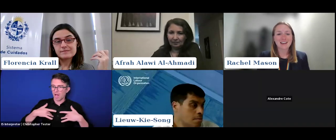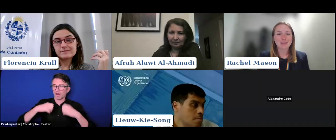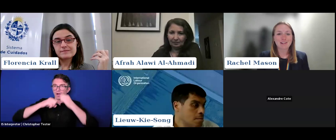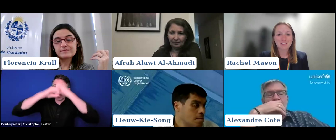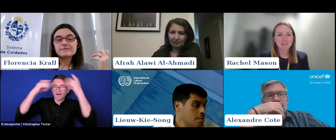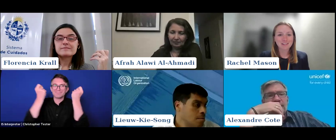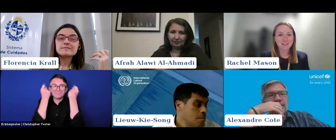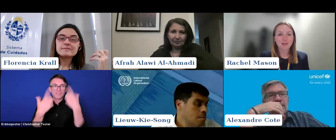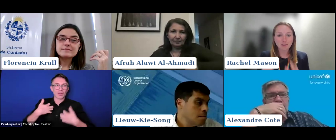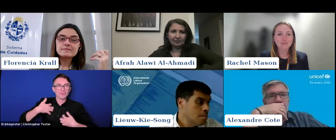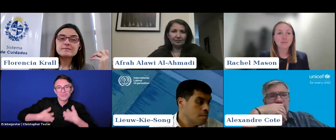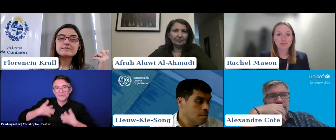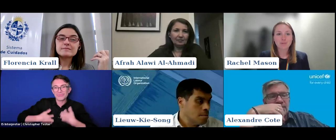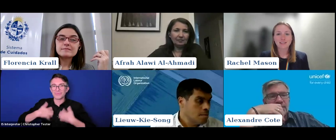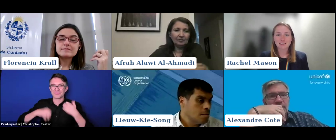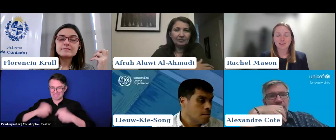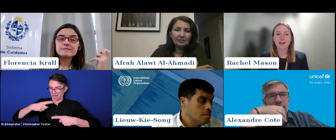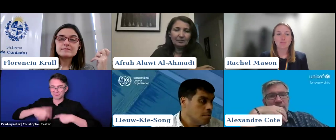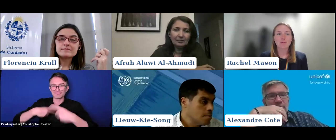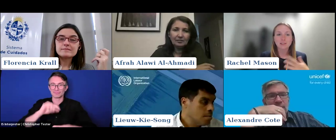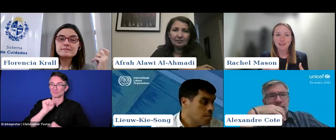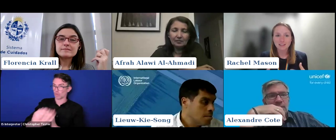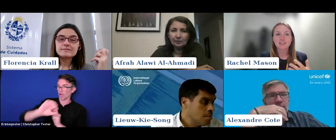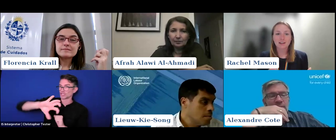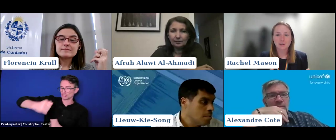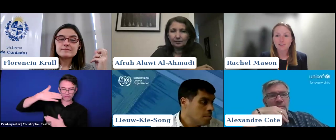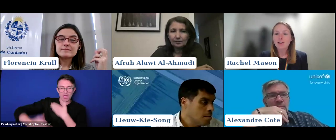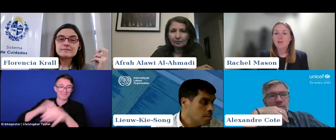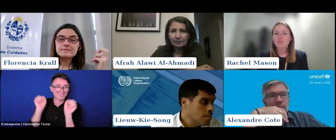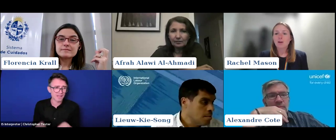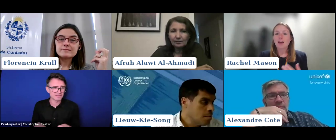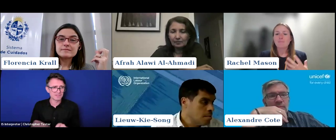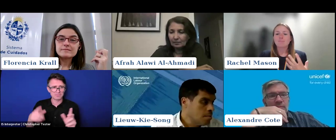and there are lots of different ways to do it, and what we need to kind of